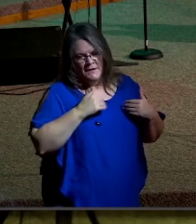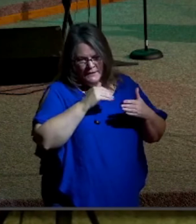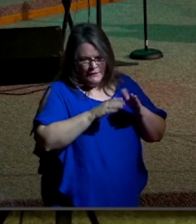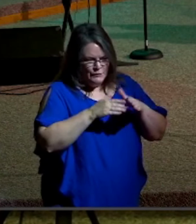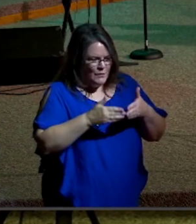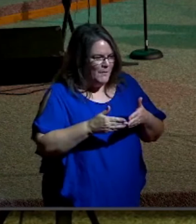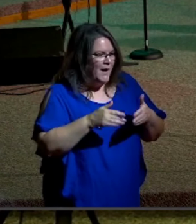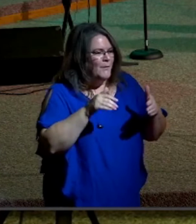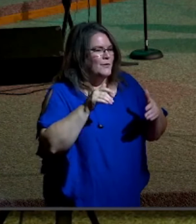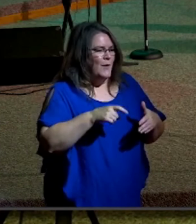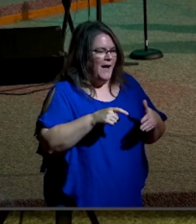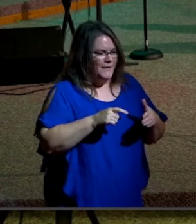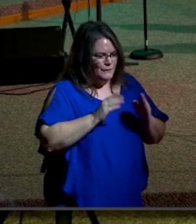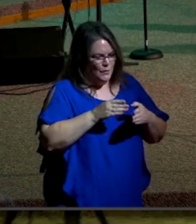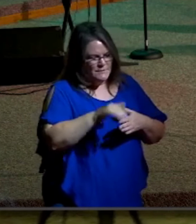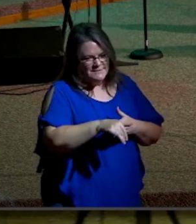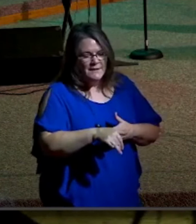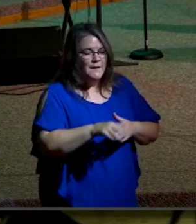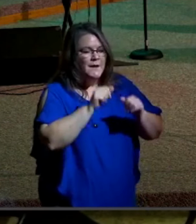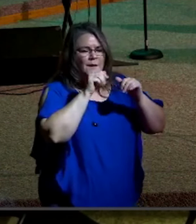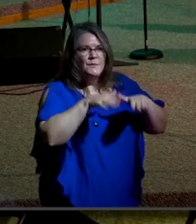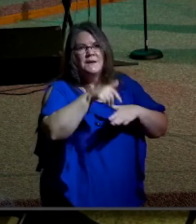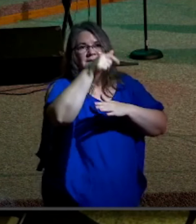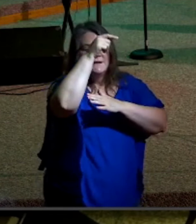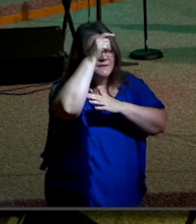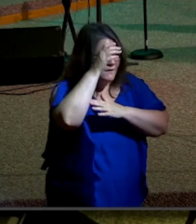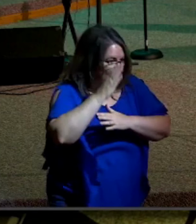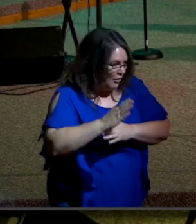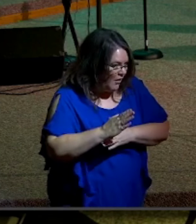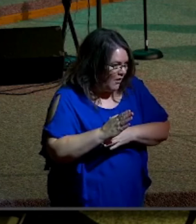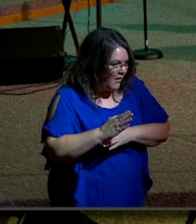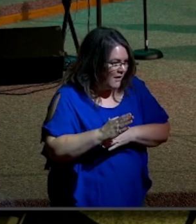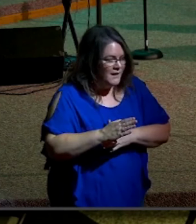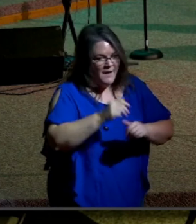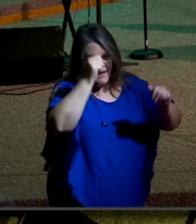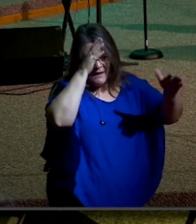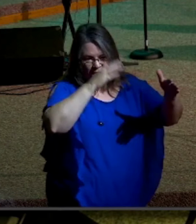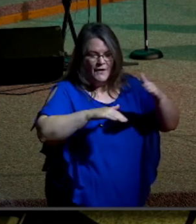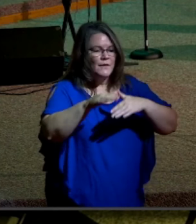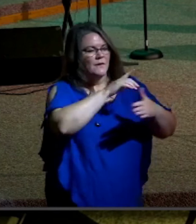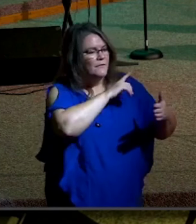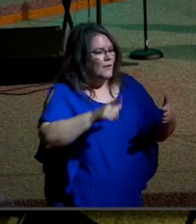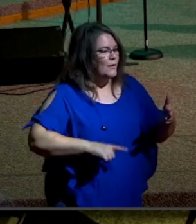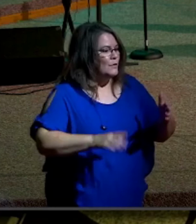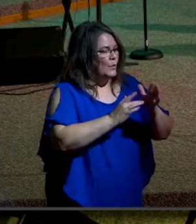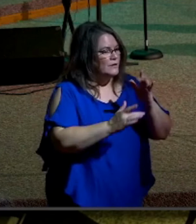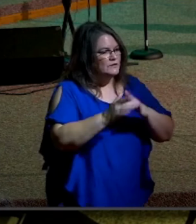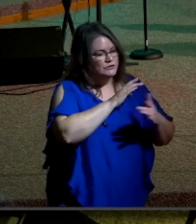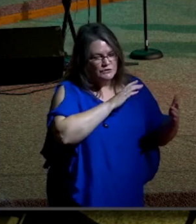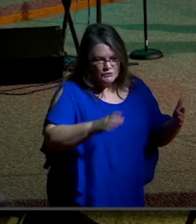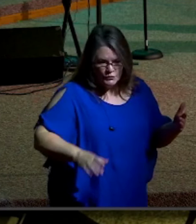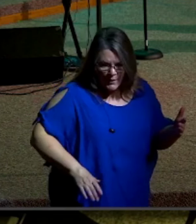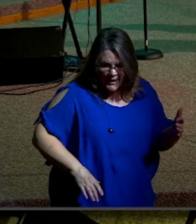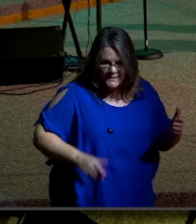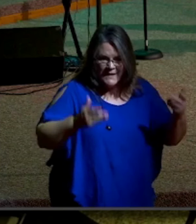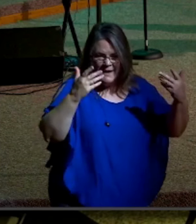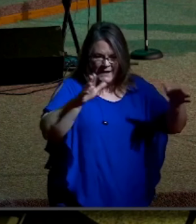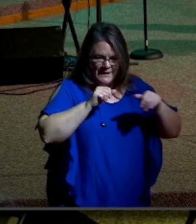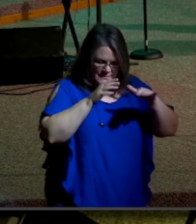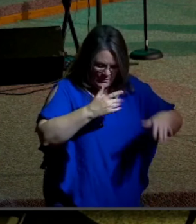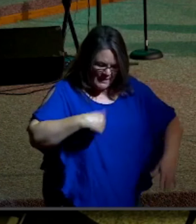one. Blessed be the God and Father of our Lord Jesus Christ, who has blessed us